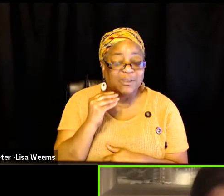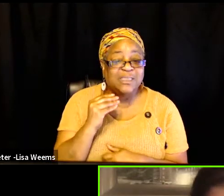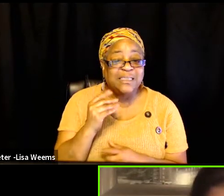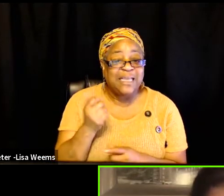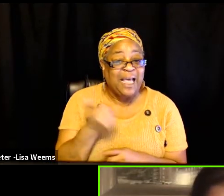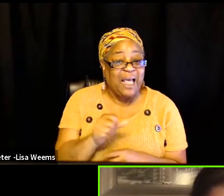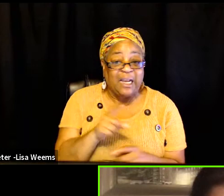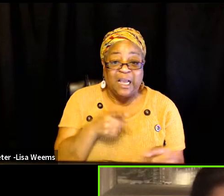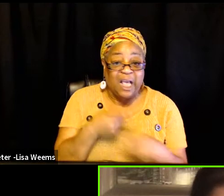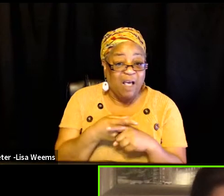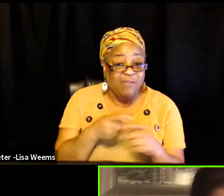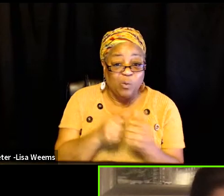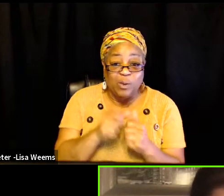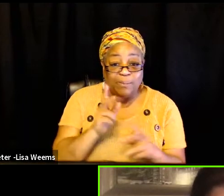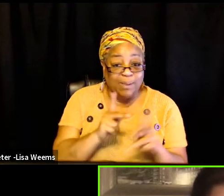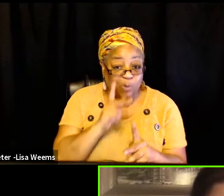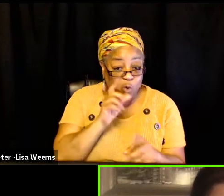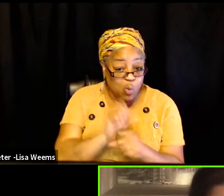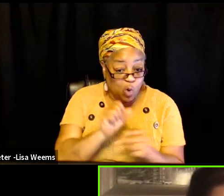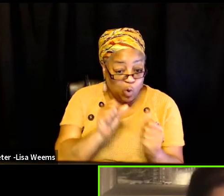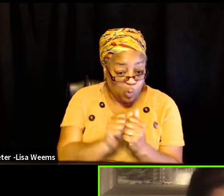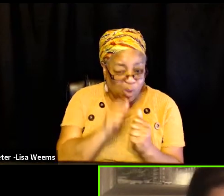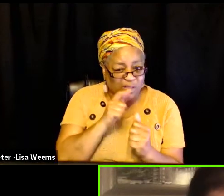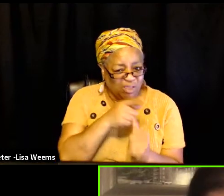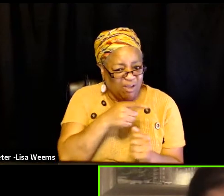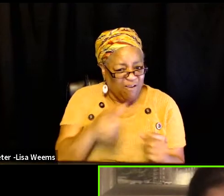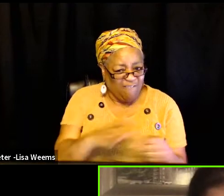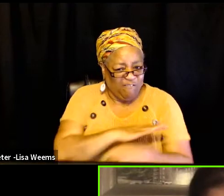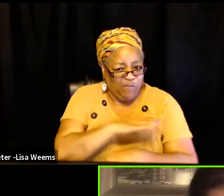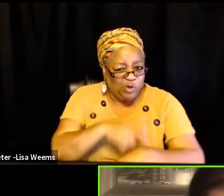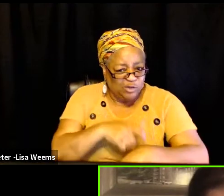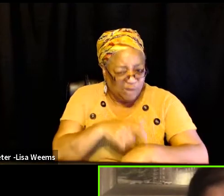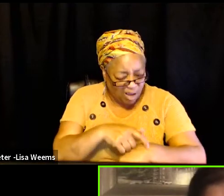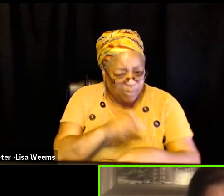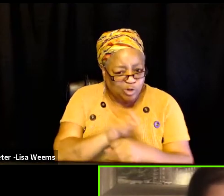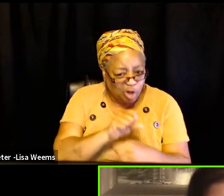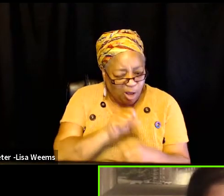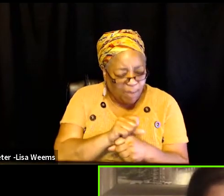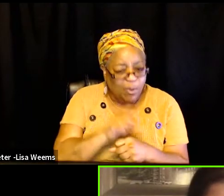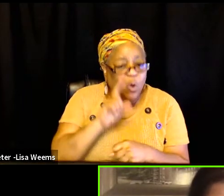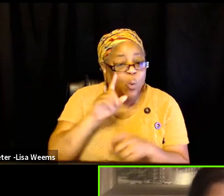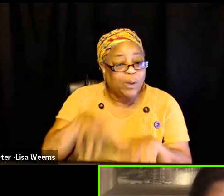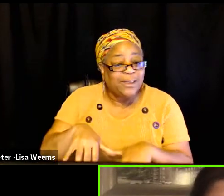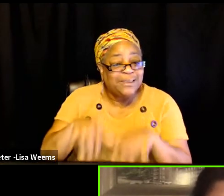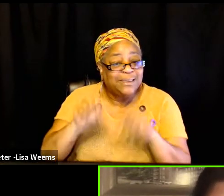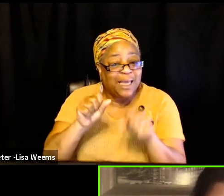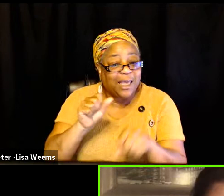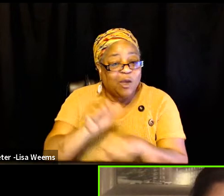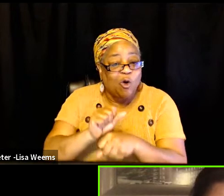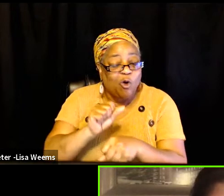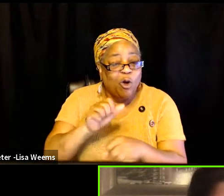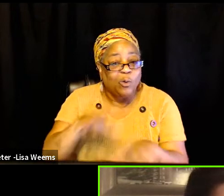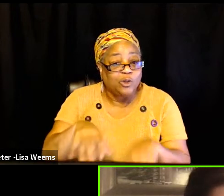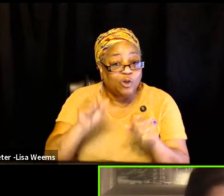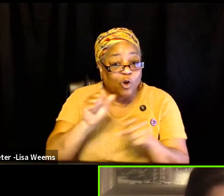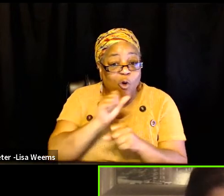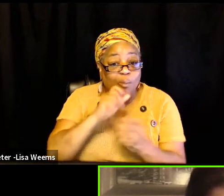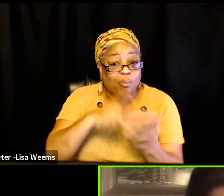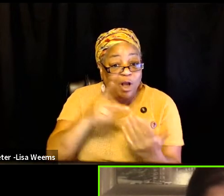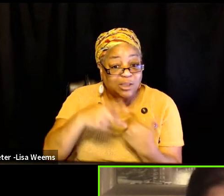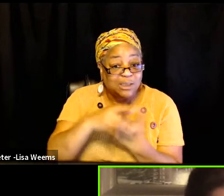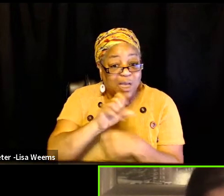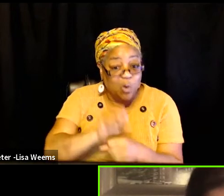those you worked with at your full-time job when taking on projects and work that lived outside of that job? If